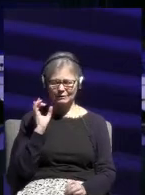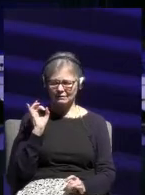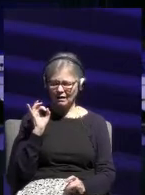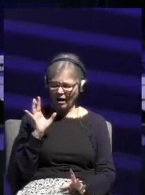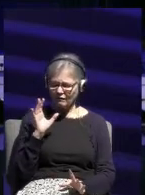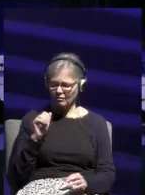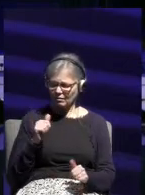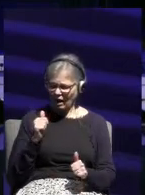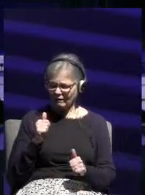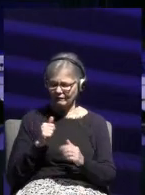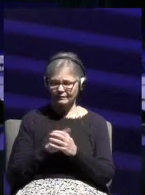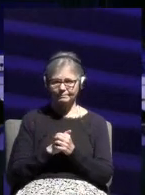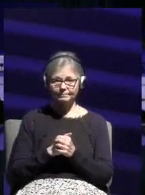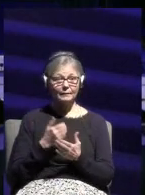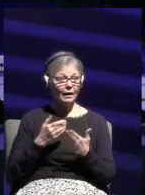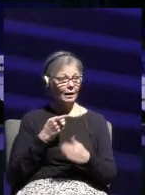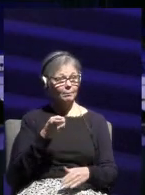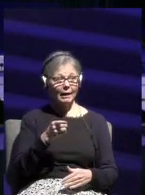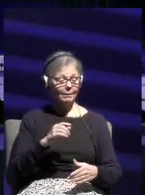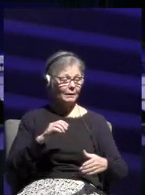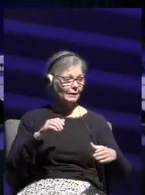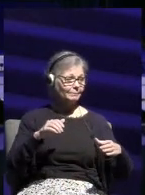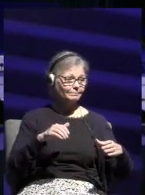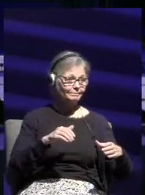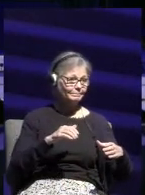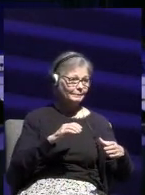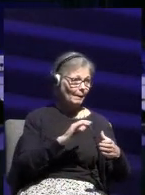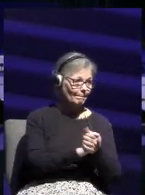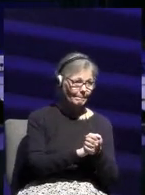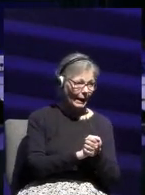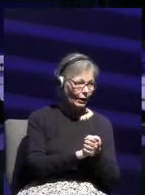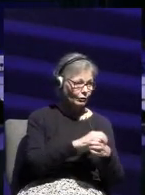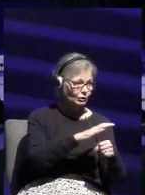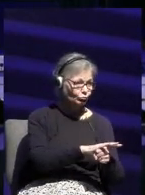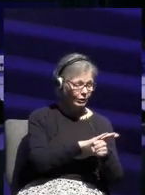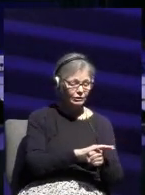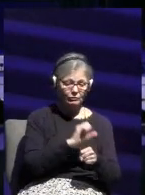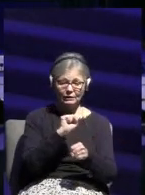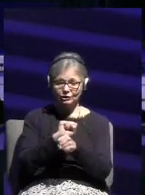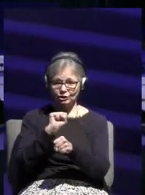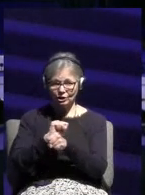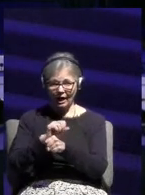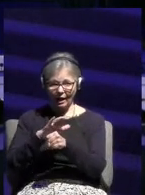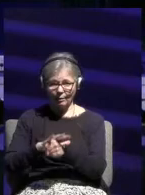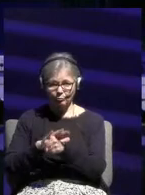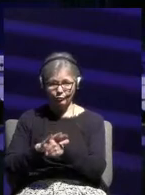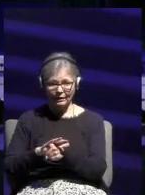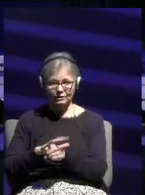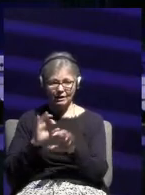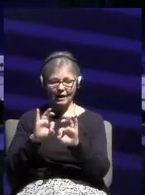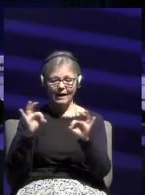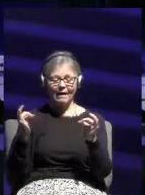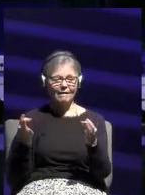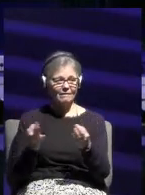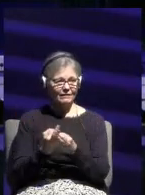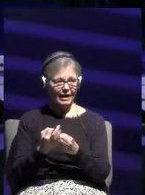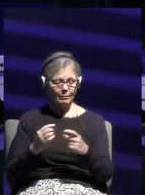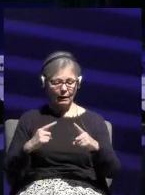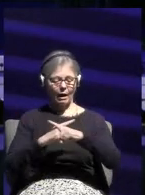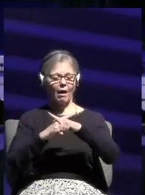life. We might have marriage pressures, job pressures, family